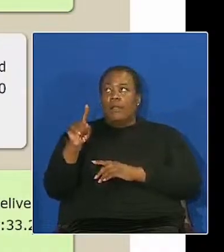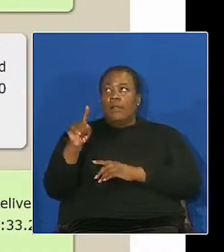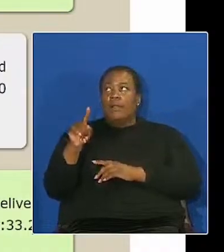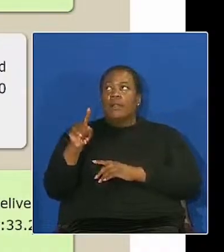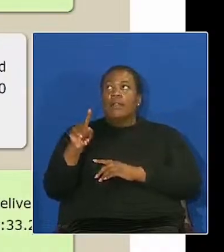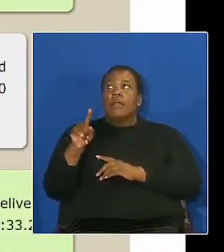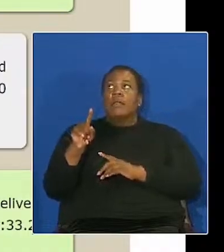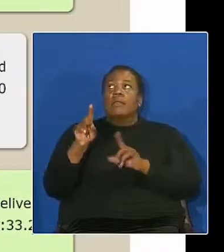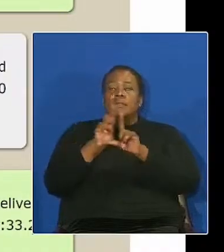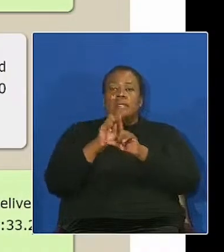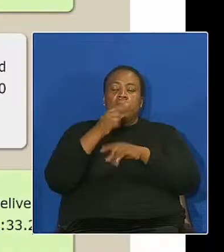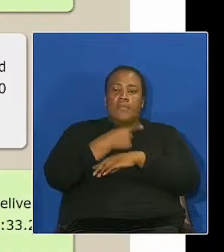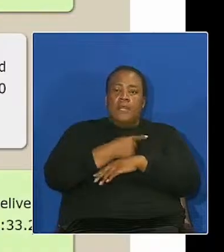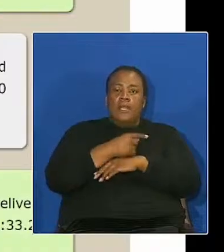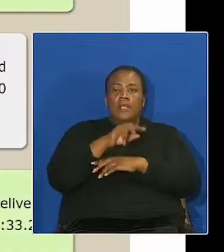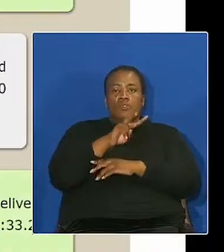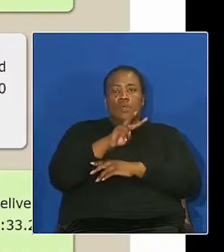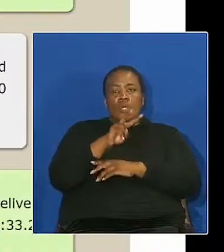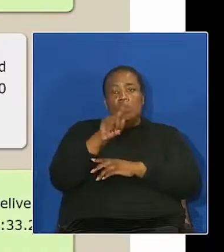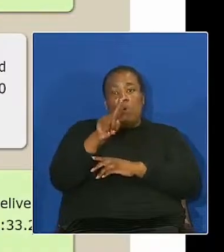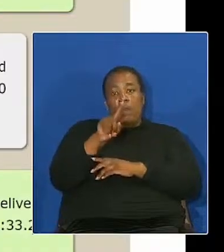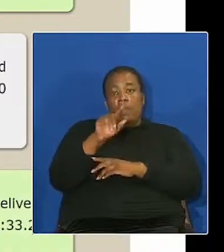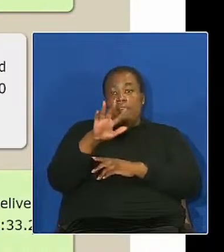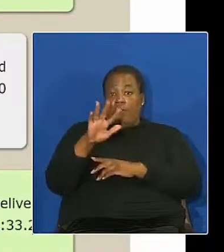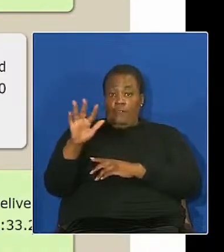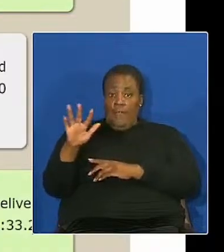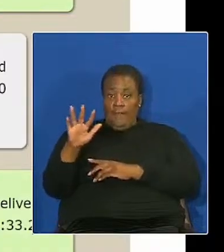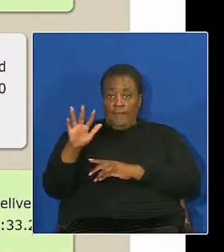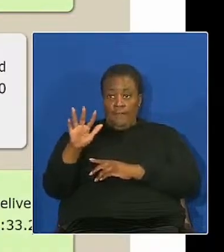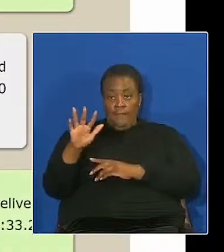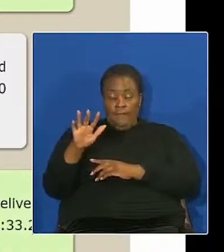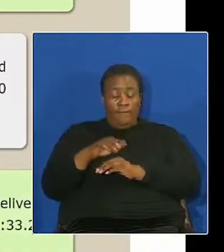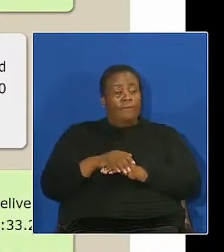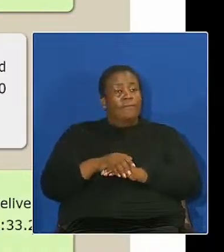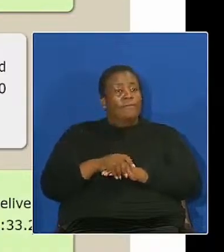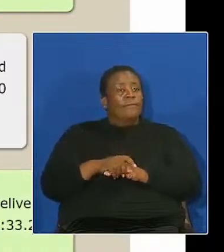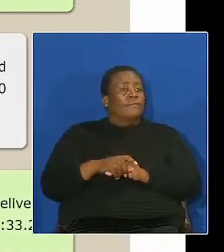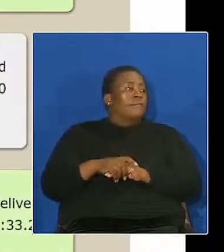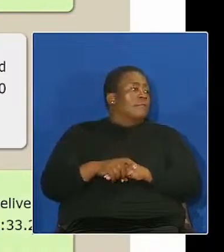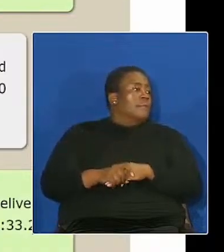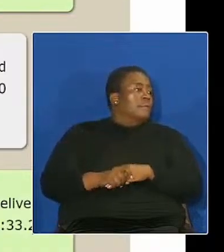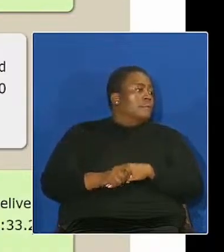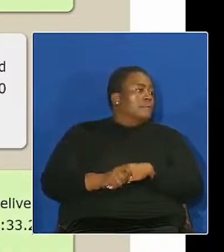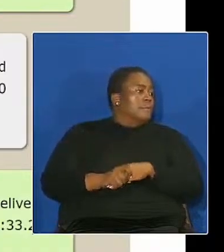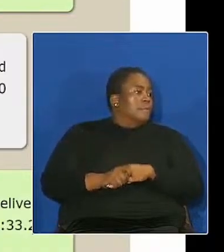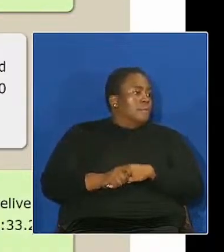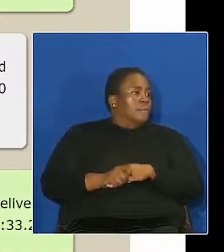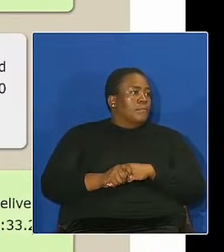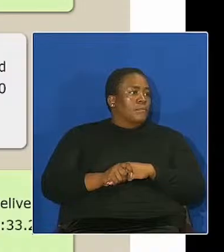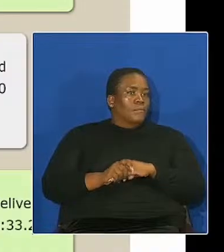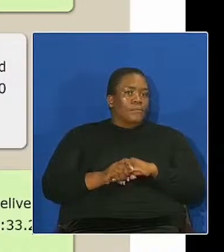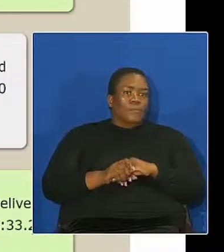on the same date at 21:55. And then at